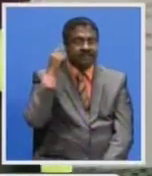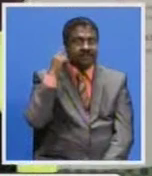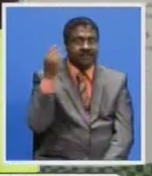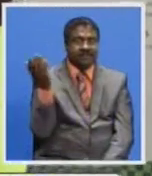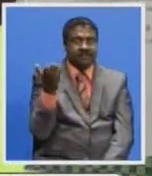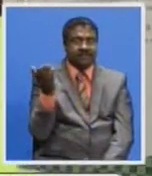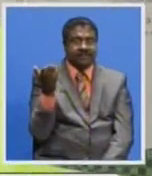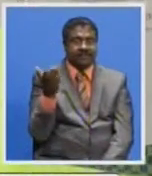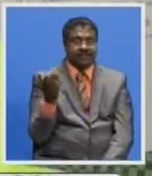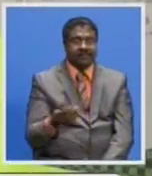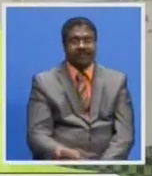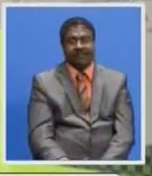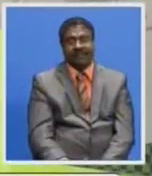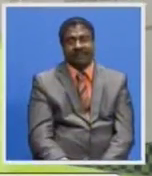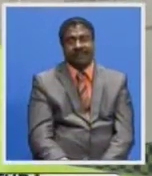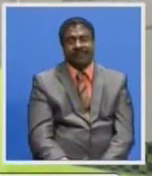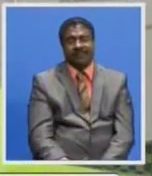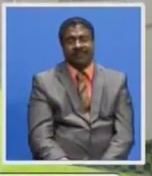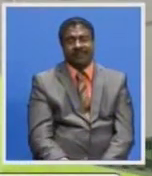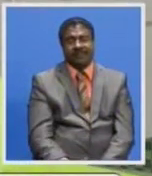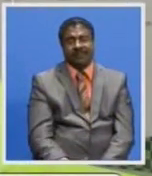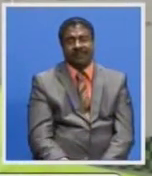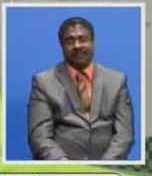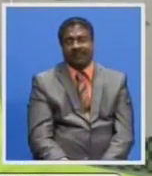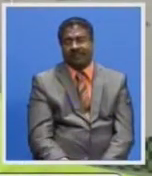did is there were 2 officers when we started because there was no pressure when we